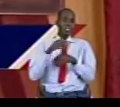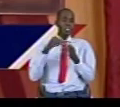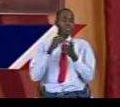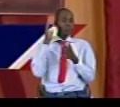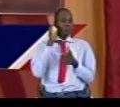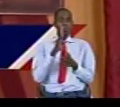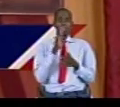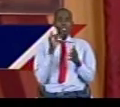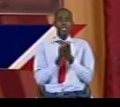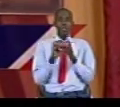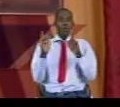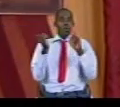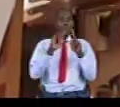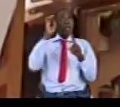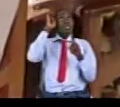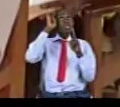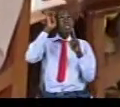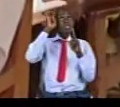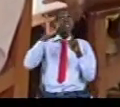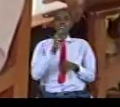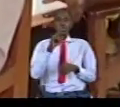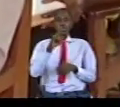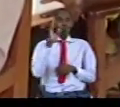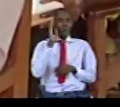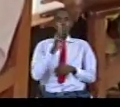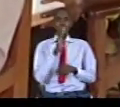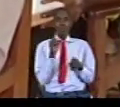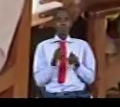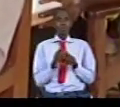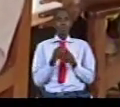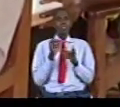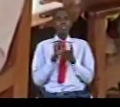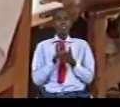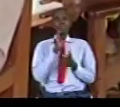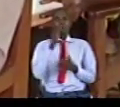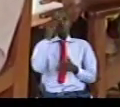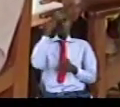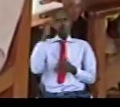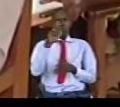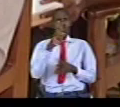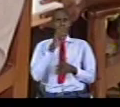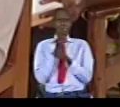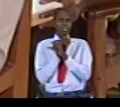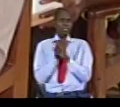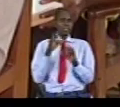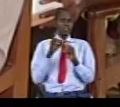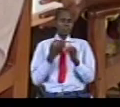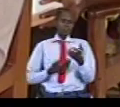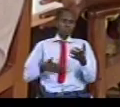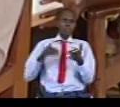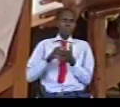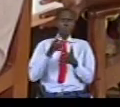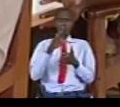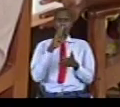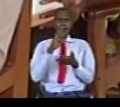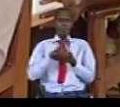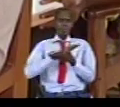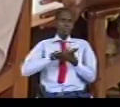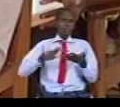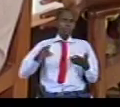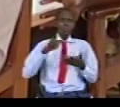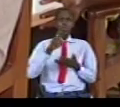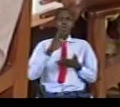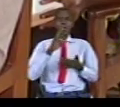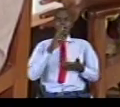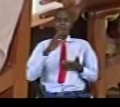you will be also. That's why you are saved. That's why you are born again. And that's why you are sanctified. That's why you are studying